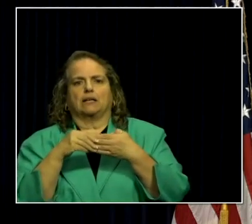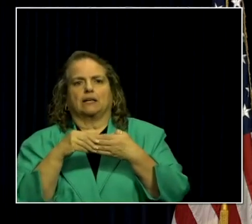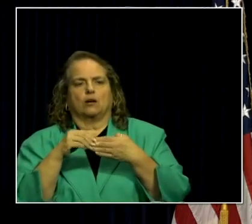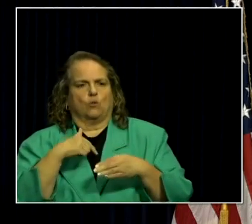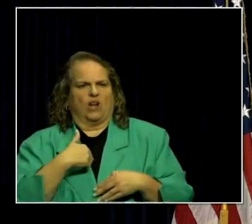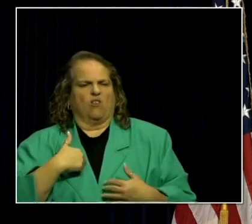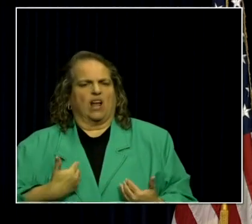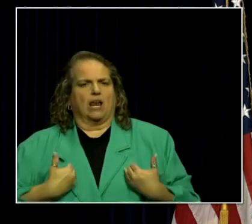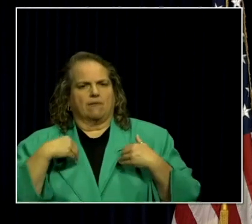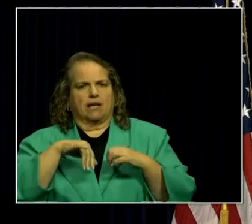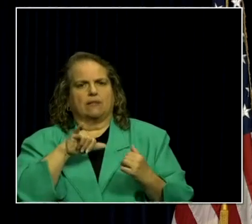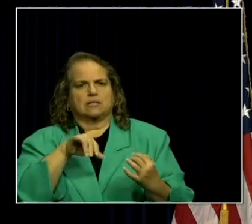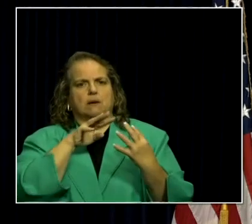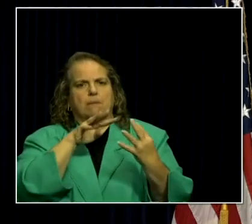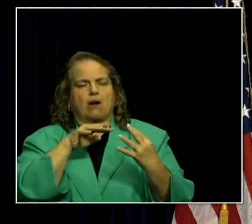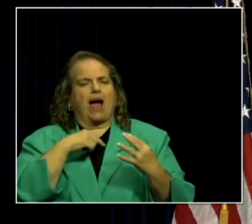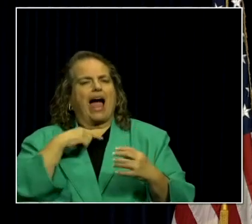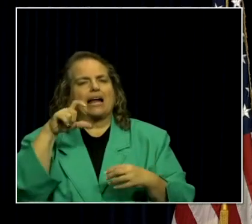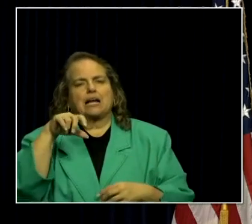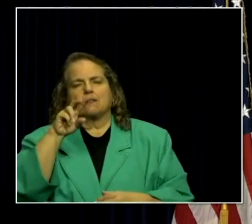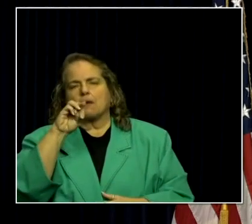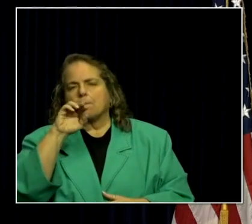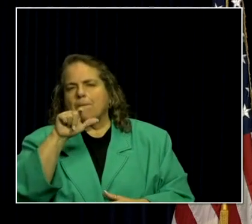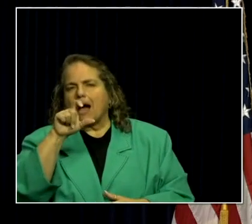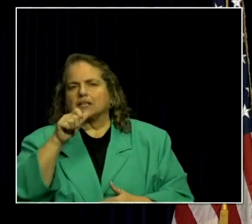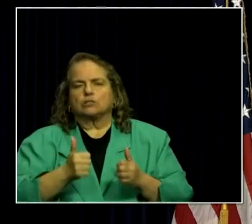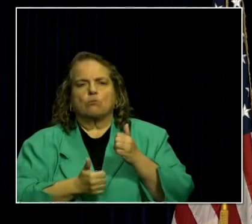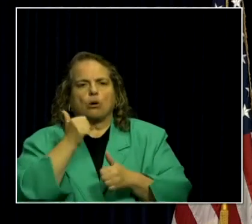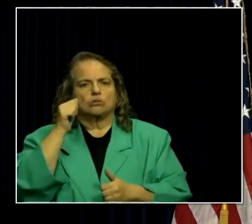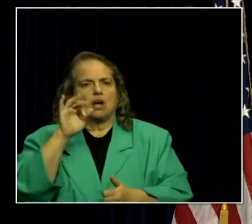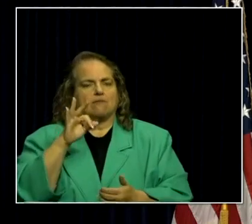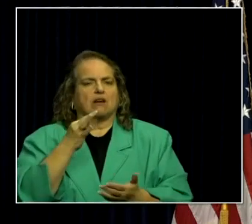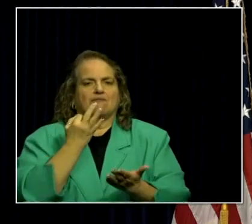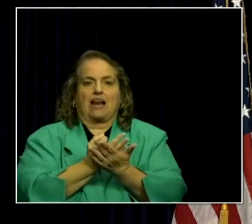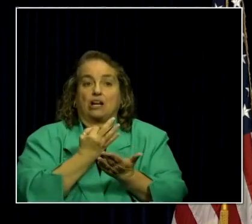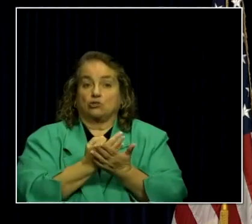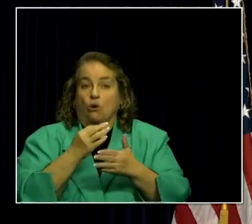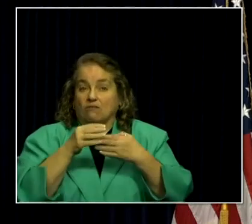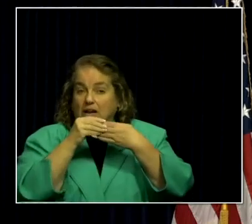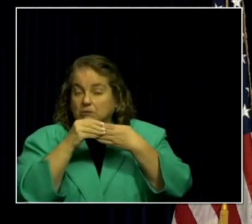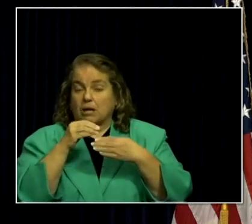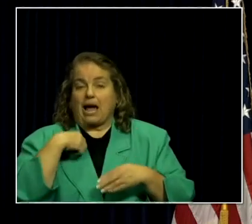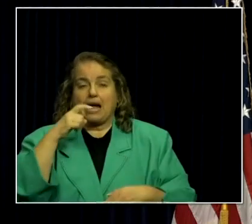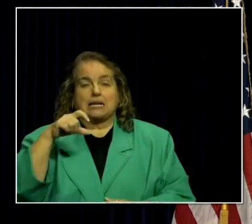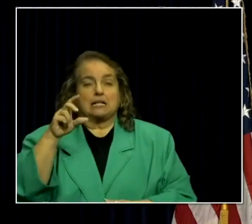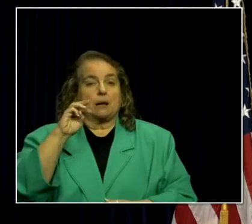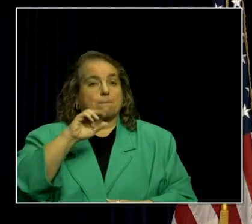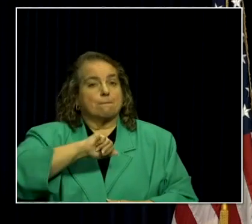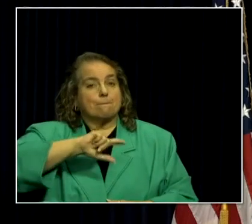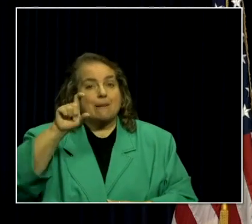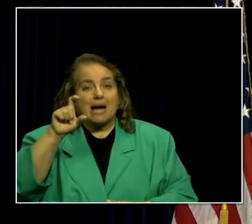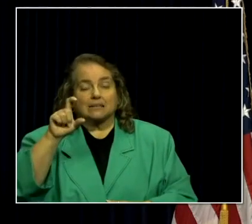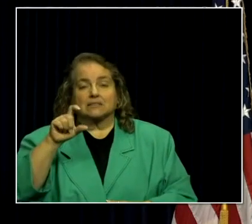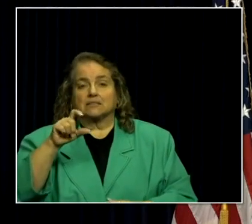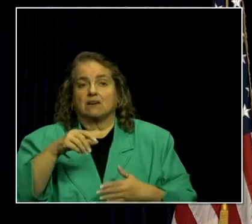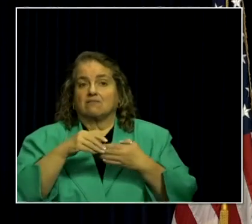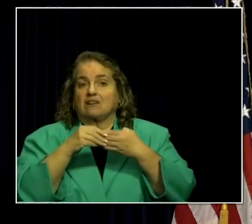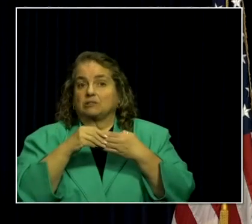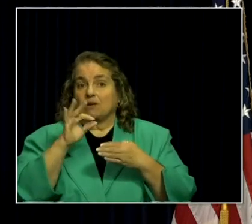day. I need the maximum amount of financial flexibility. I need the maximum amount of flexibility if we have to take